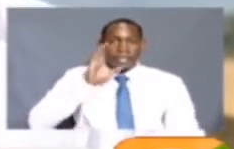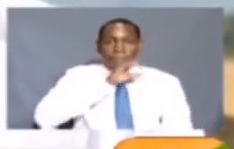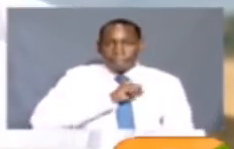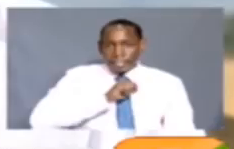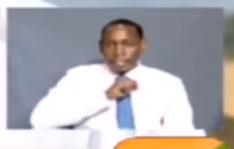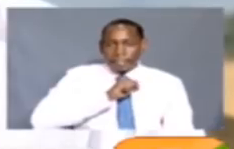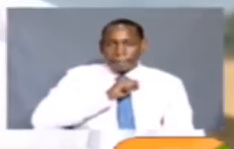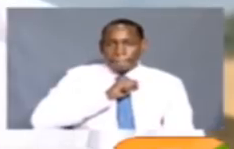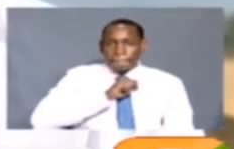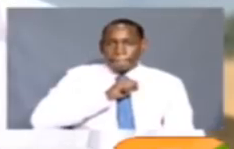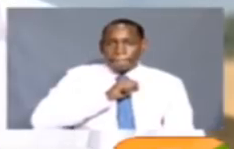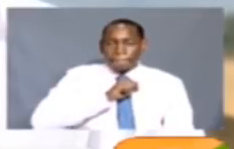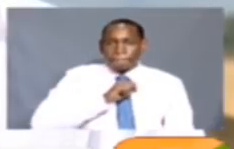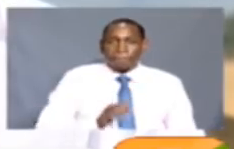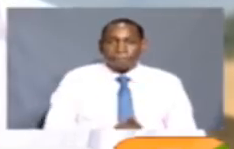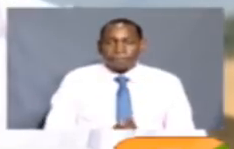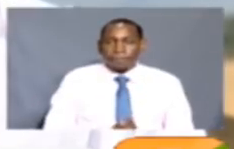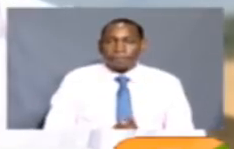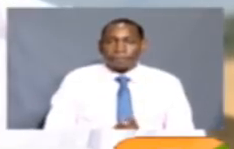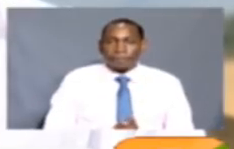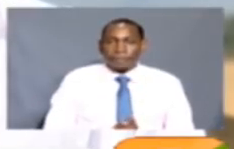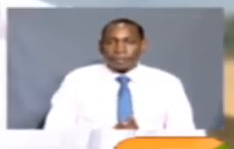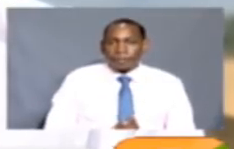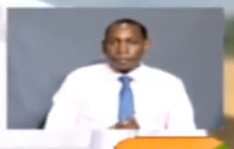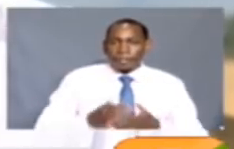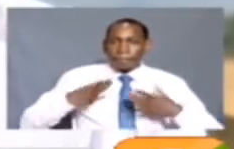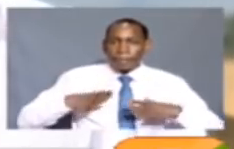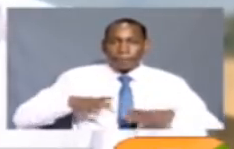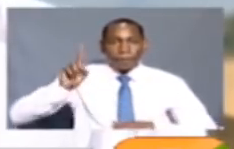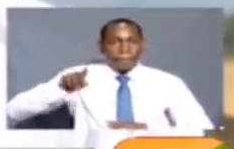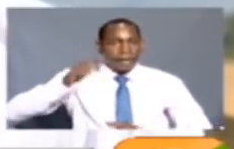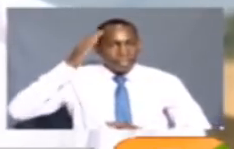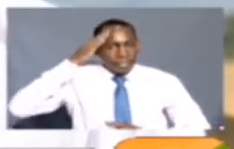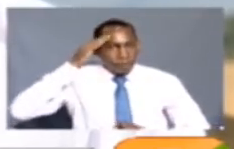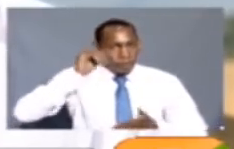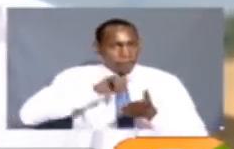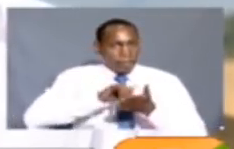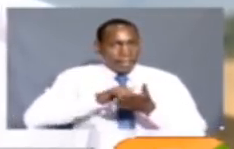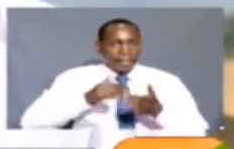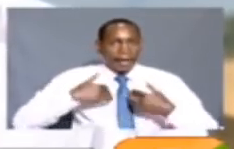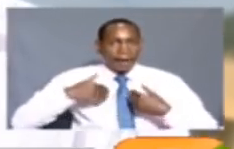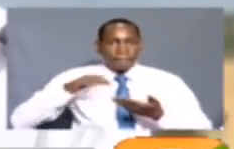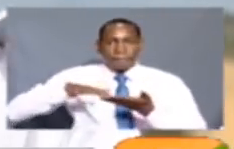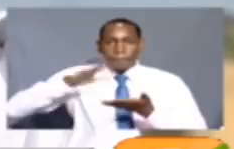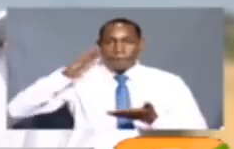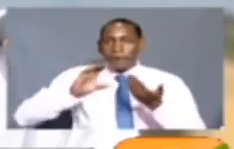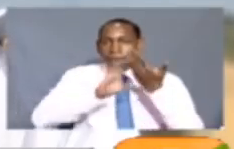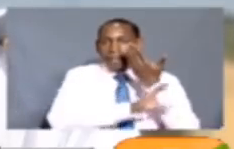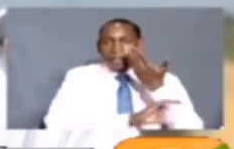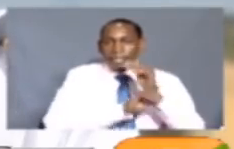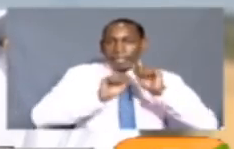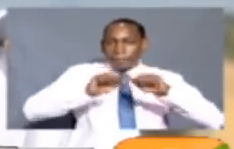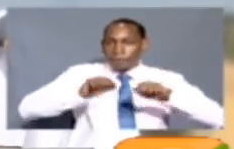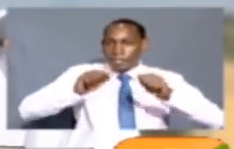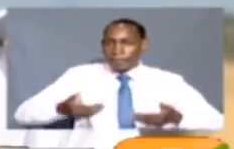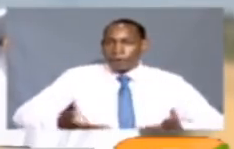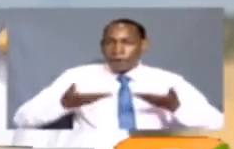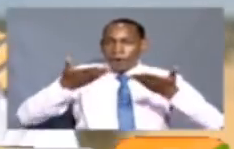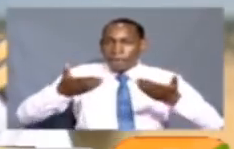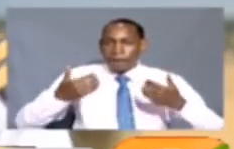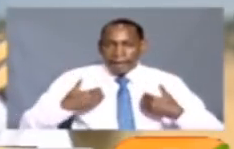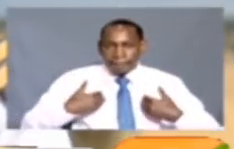come jump up into my mind straight away. People need to realize that there's so much that this country has to offer. We